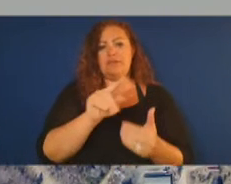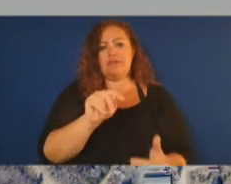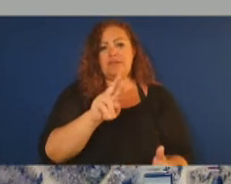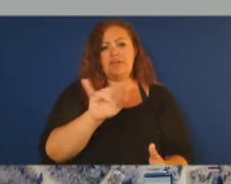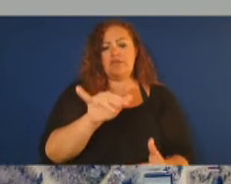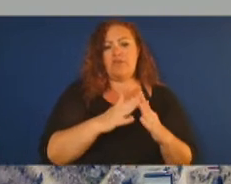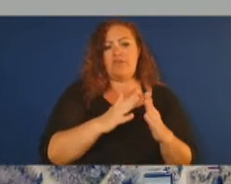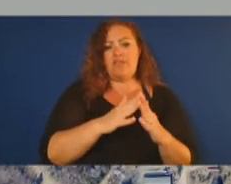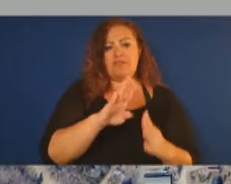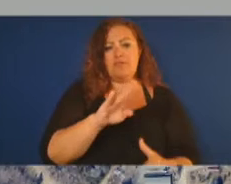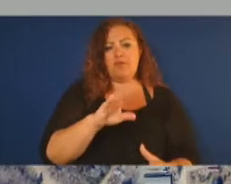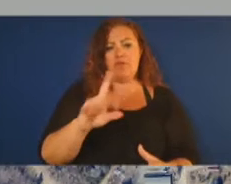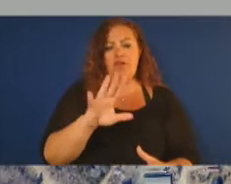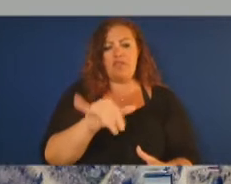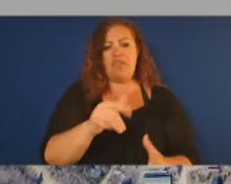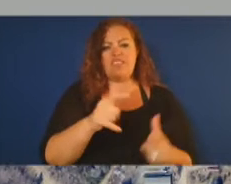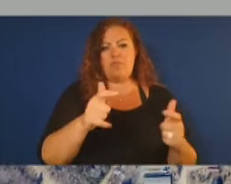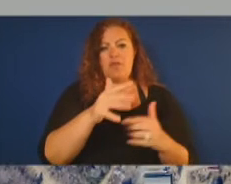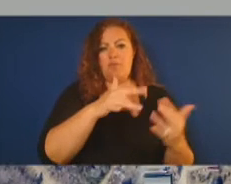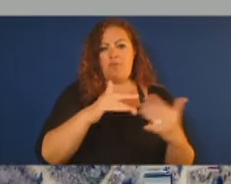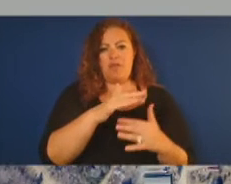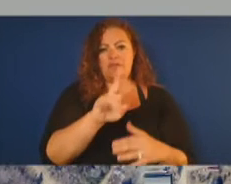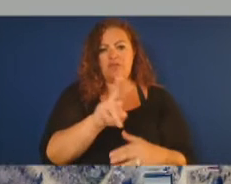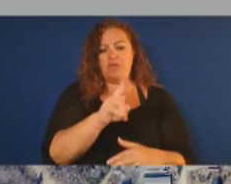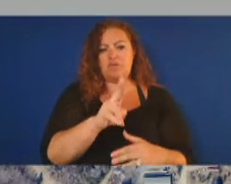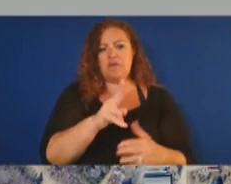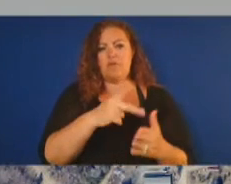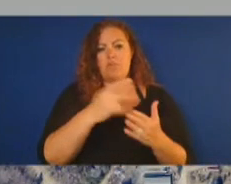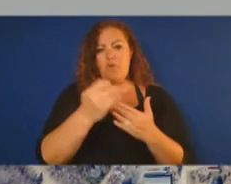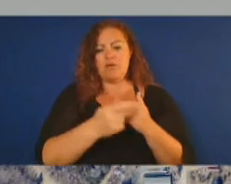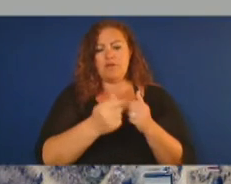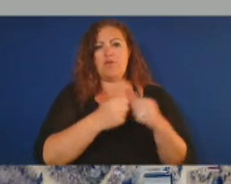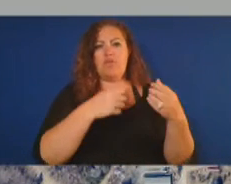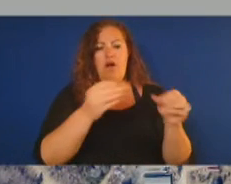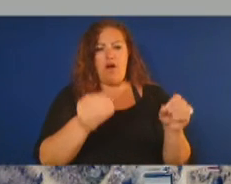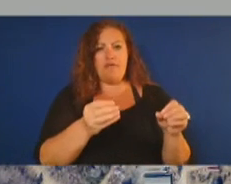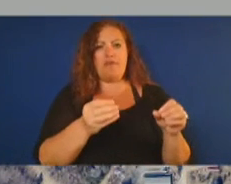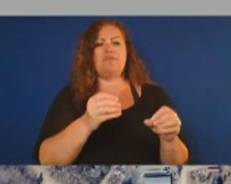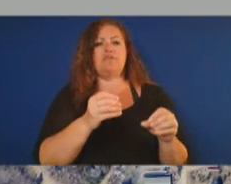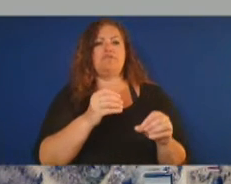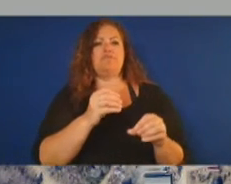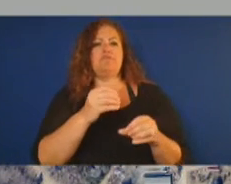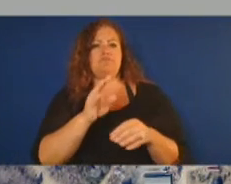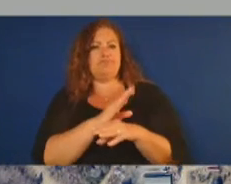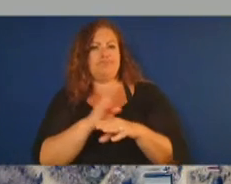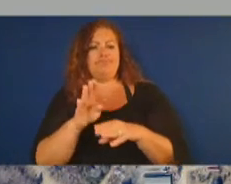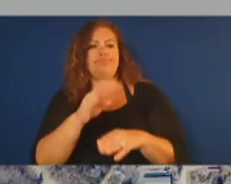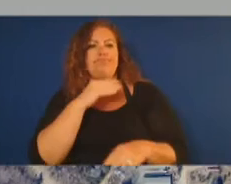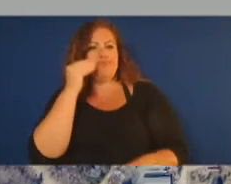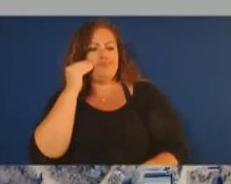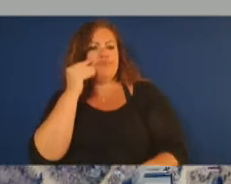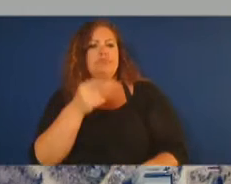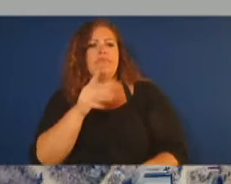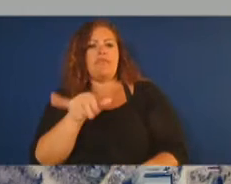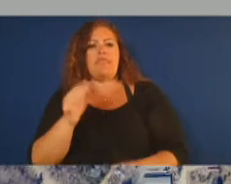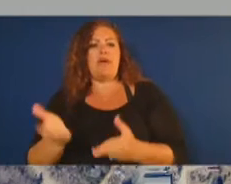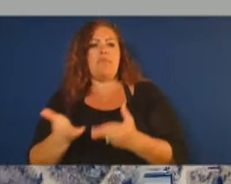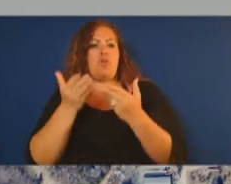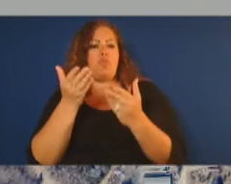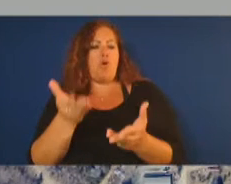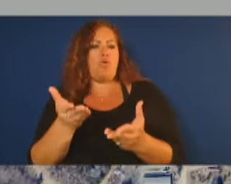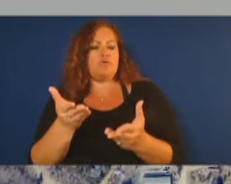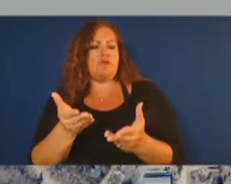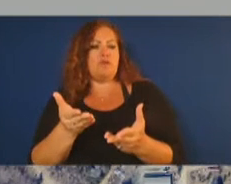is a larger mixed use project with office retail residential uh this proposal is up to